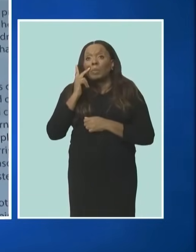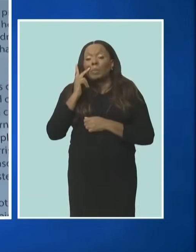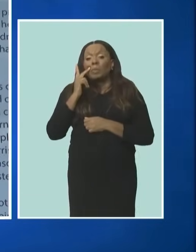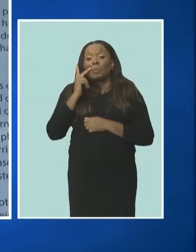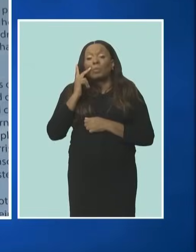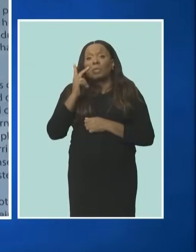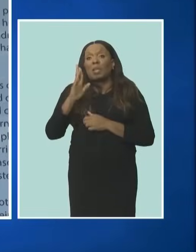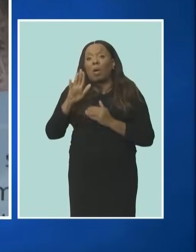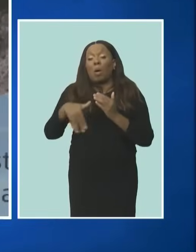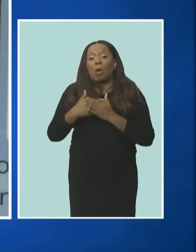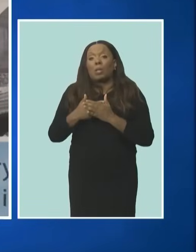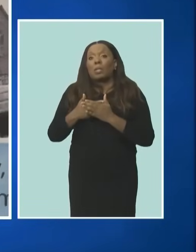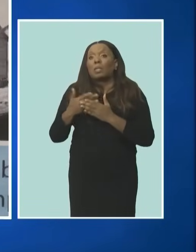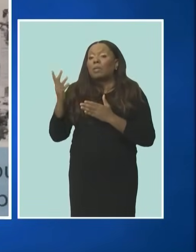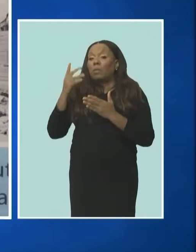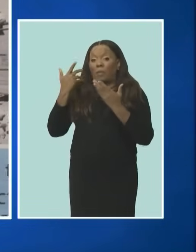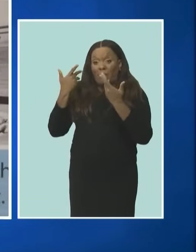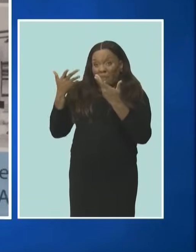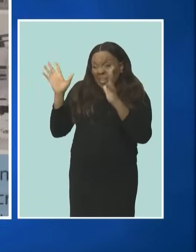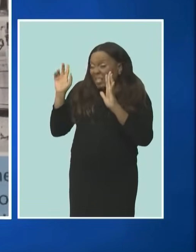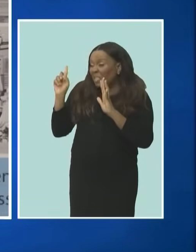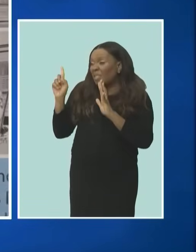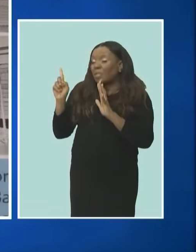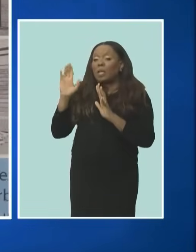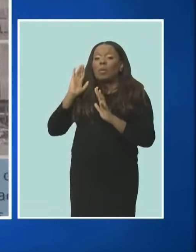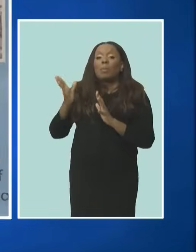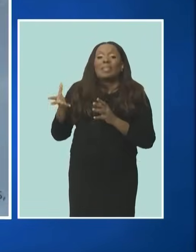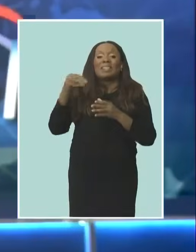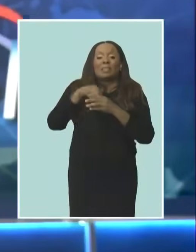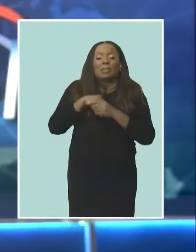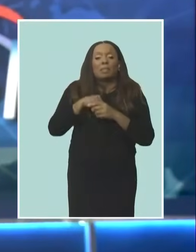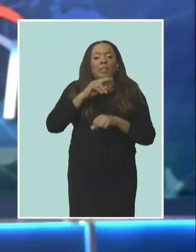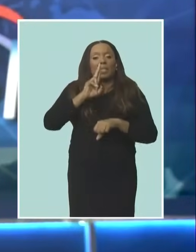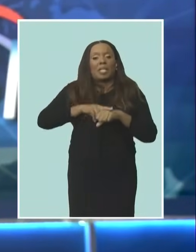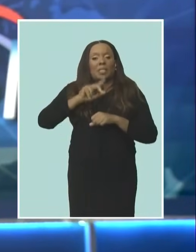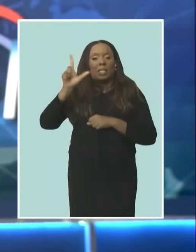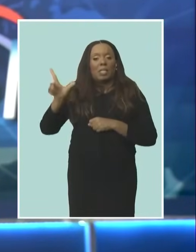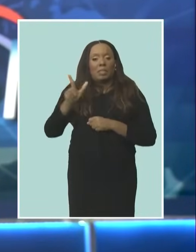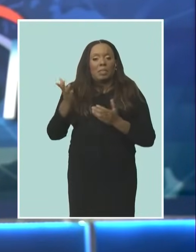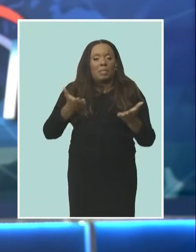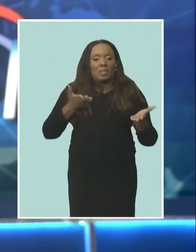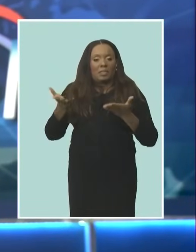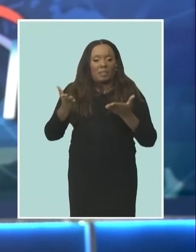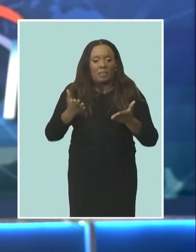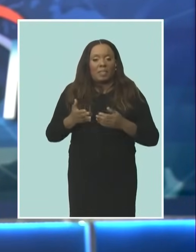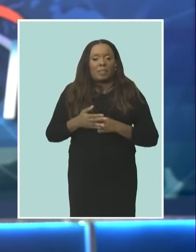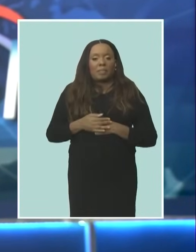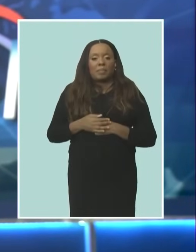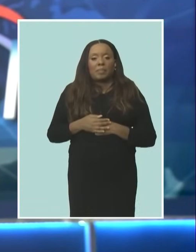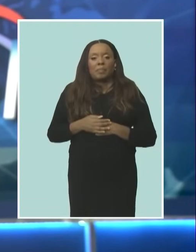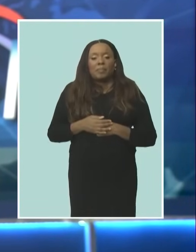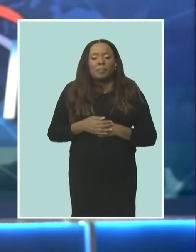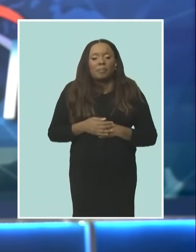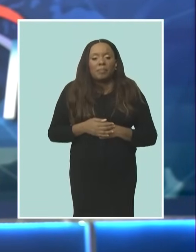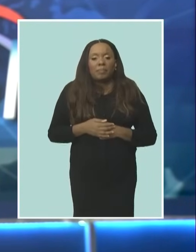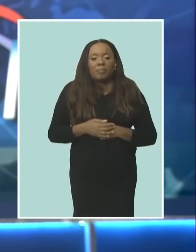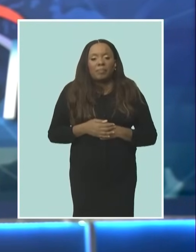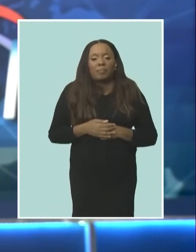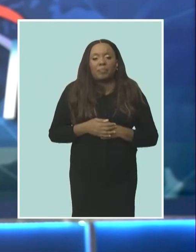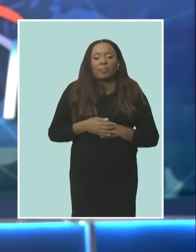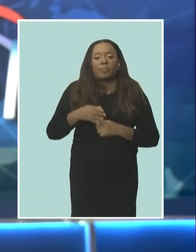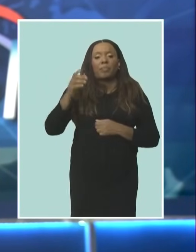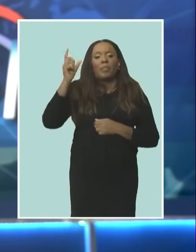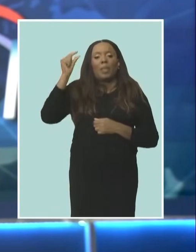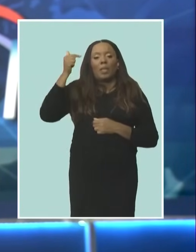Library Service. Anesta Henry, CBC News. Well, following requests from owners of vacation